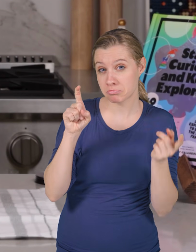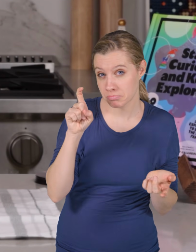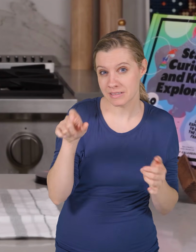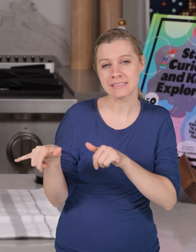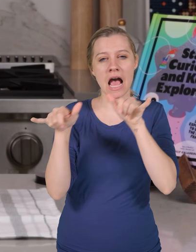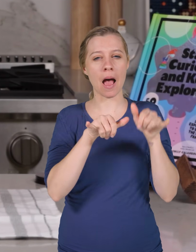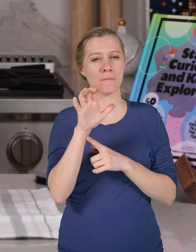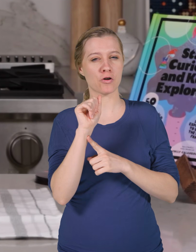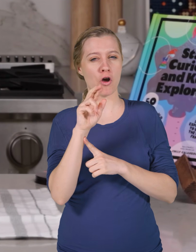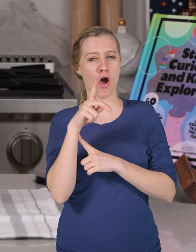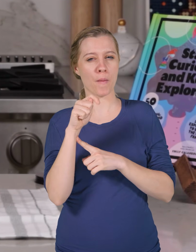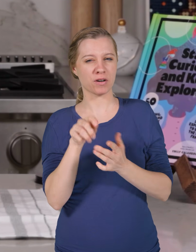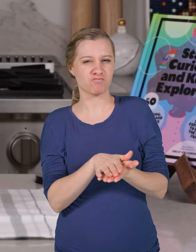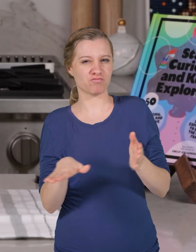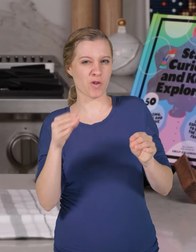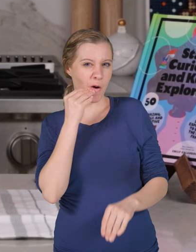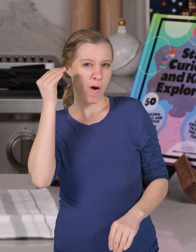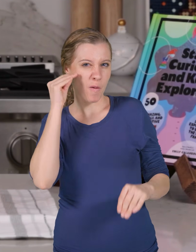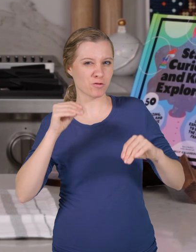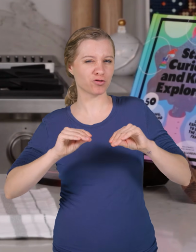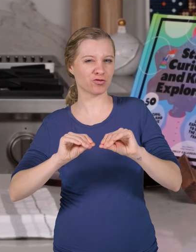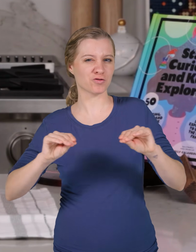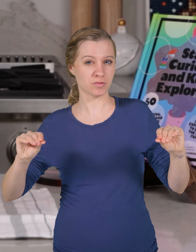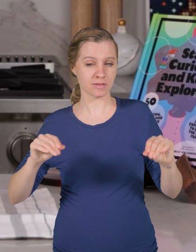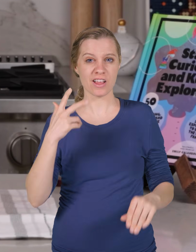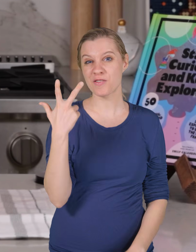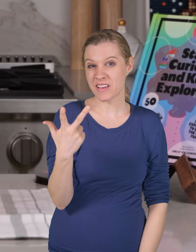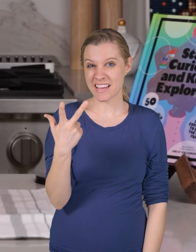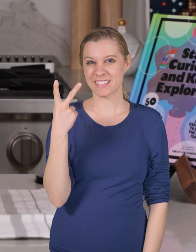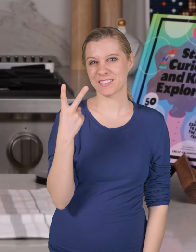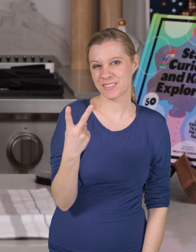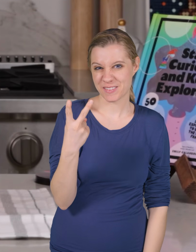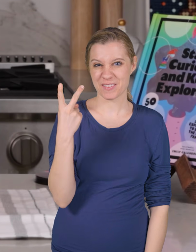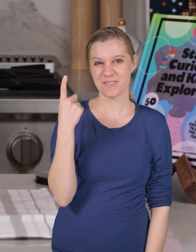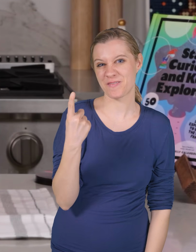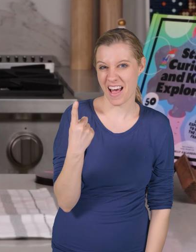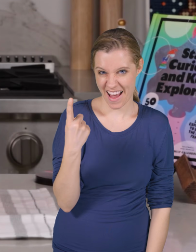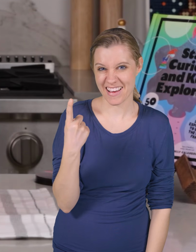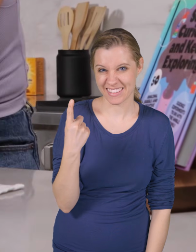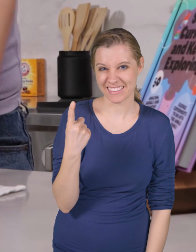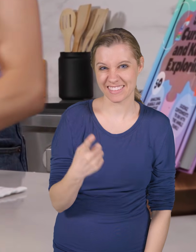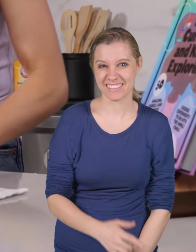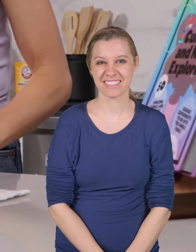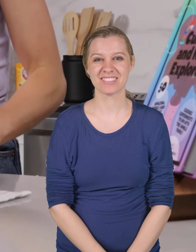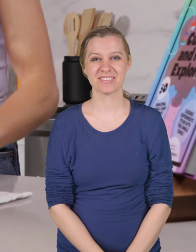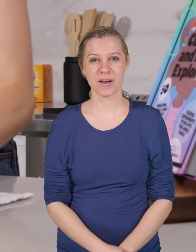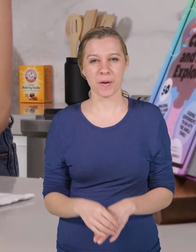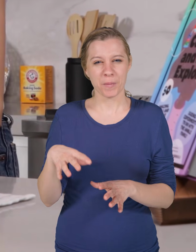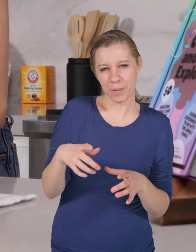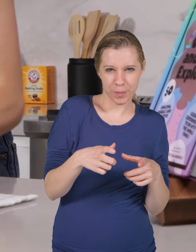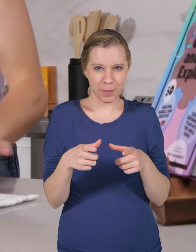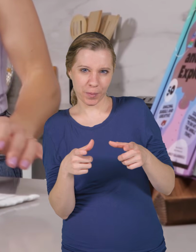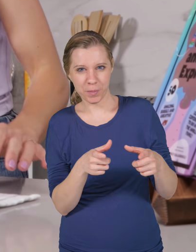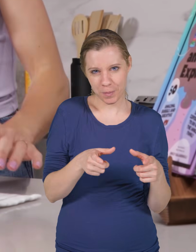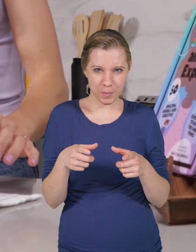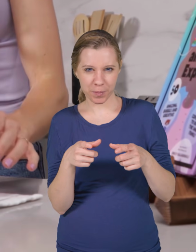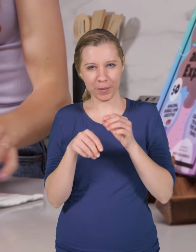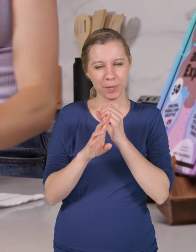be very similar to the carpet in your house. 3, 2, 1.